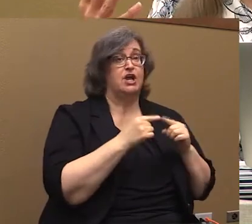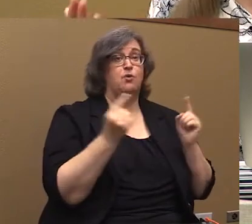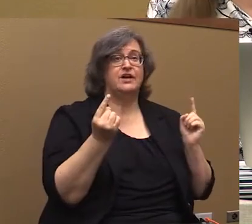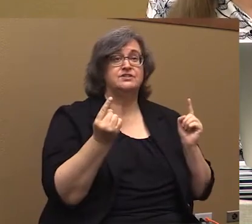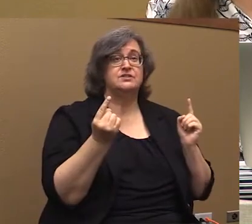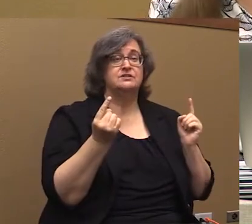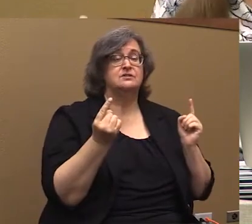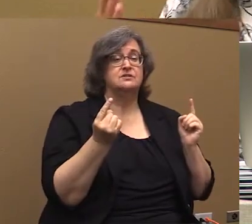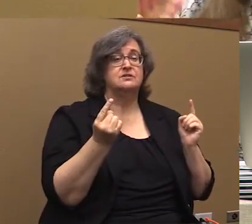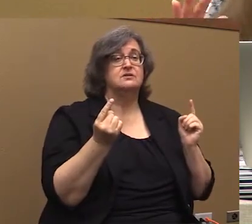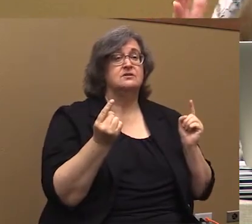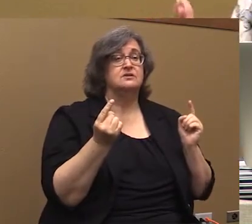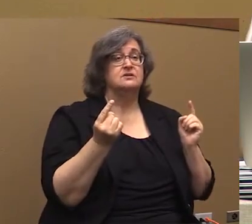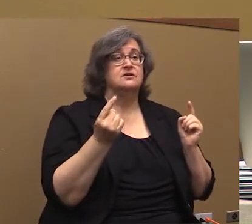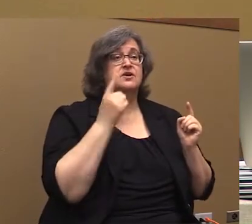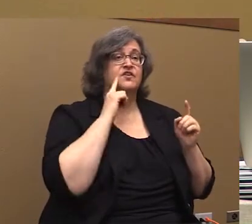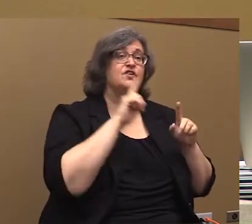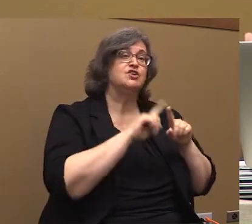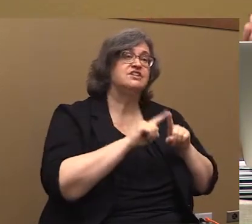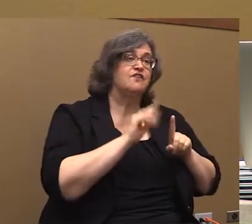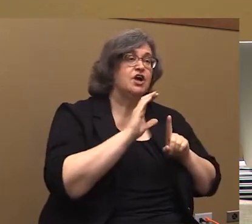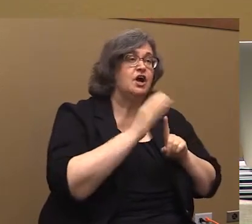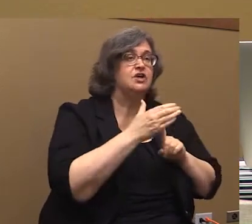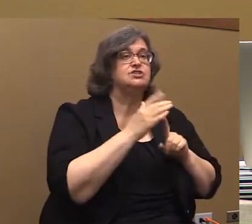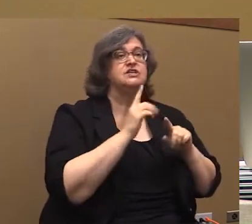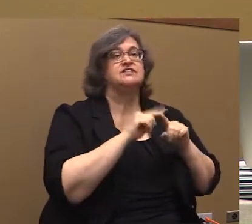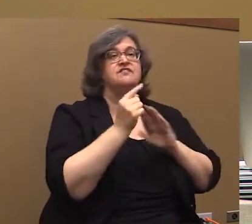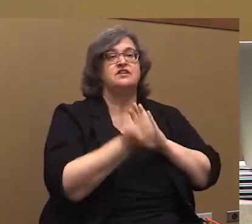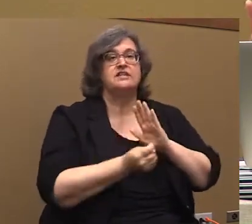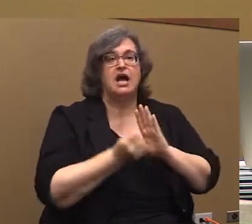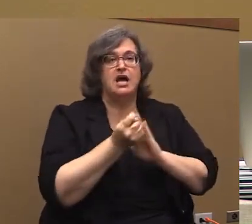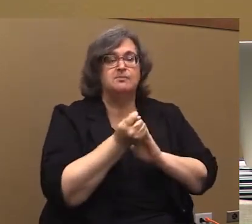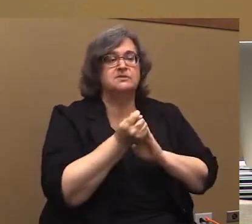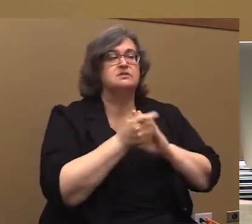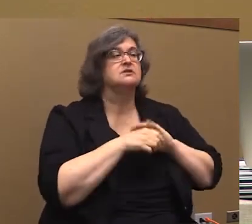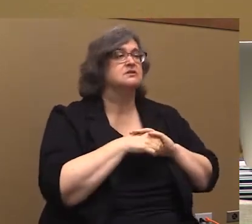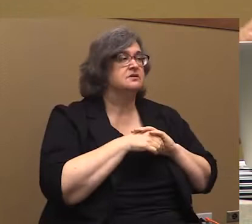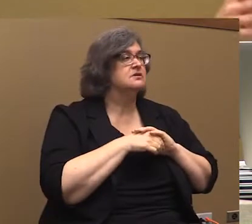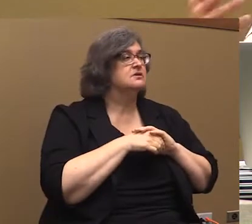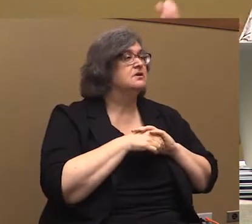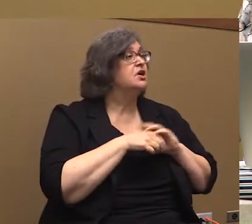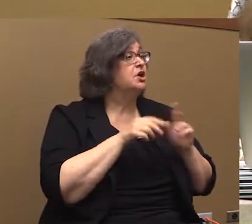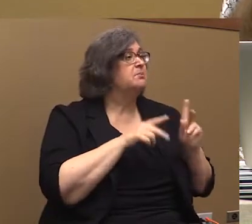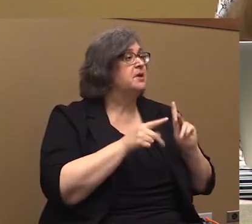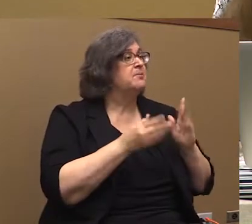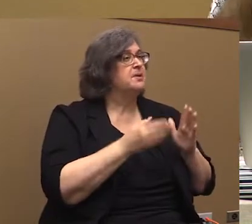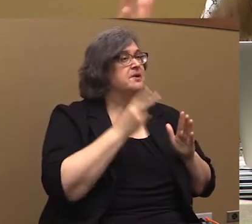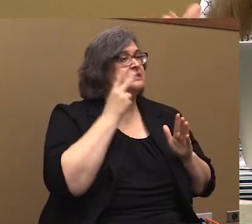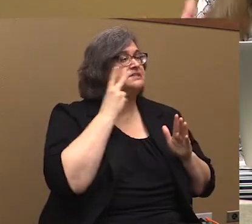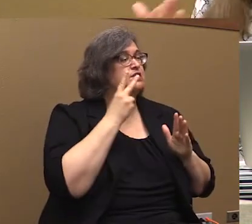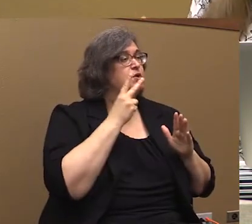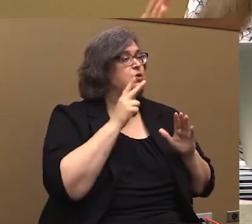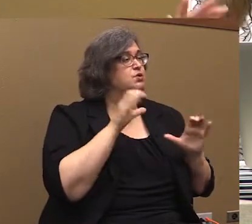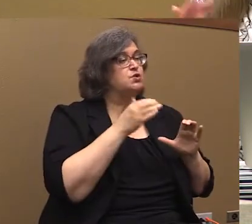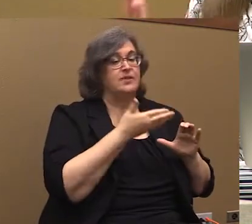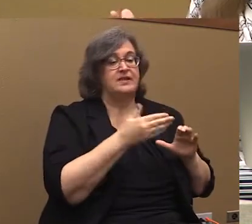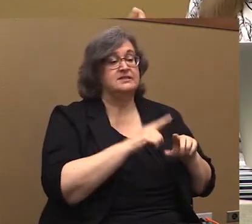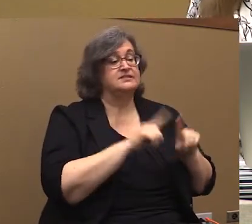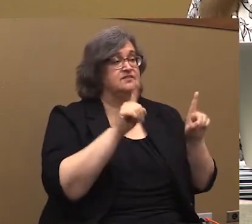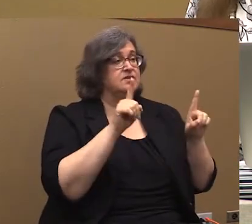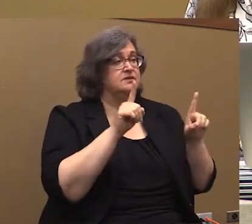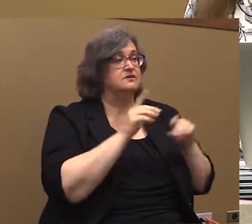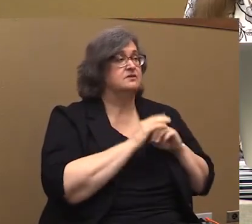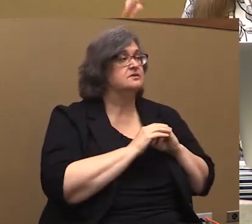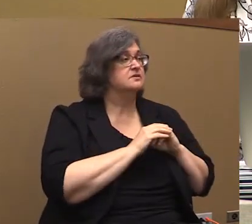start to work on compare and contrast for different cultures, different time frames, that